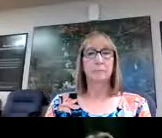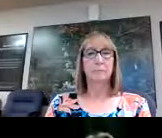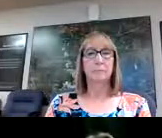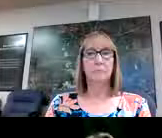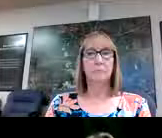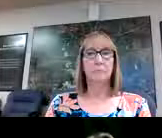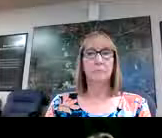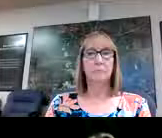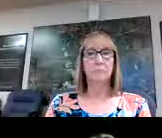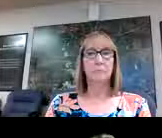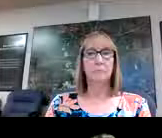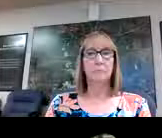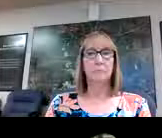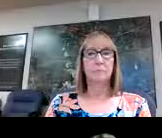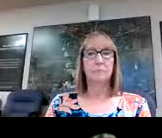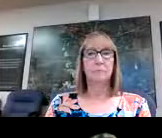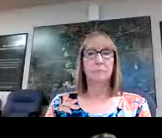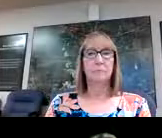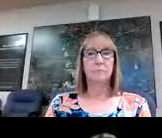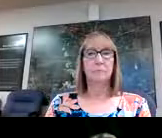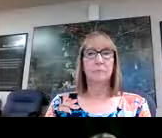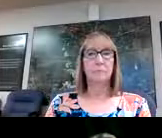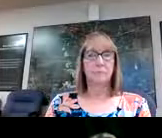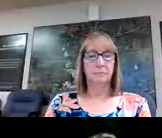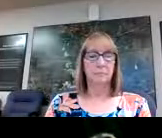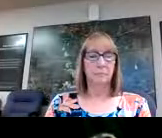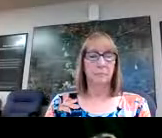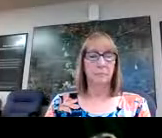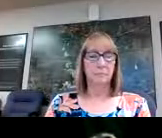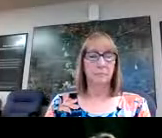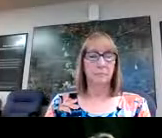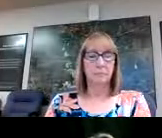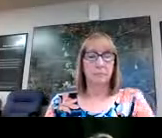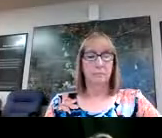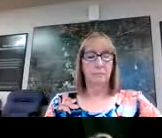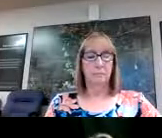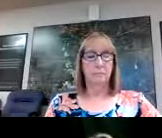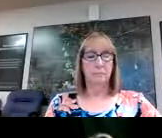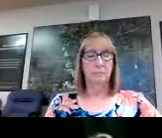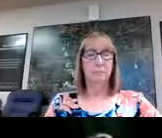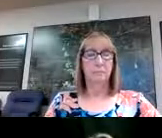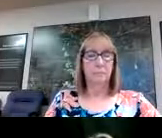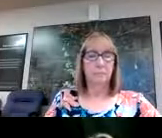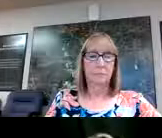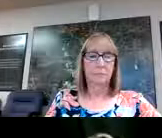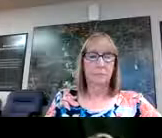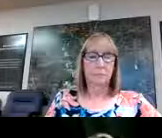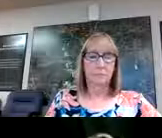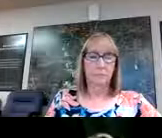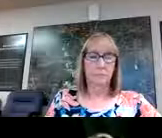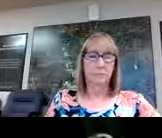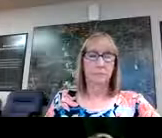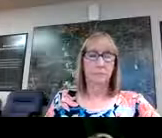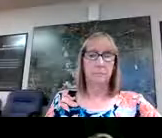away, and that feel, that give and take is great. Also, you want to look for the colors, whether or not there's